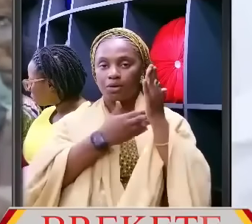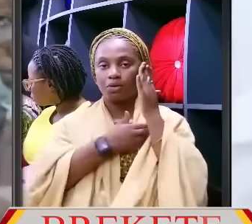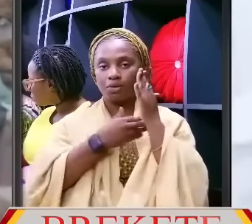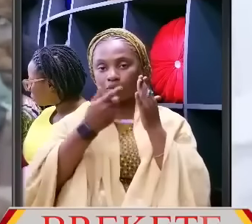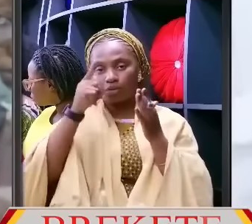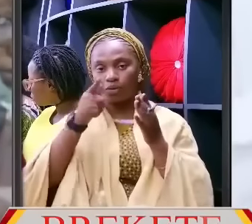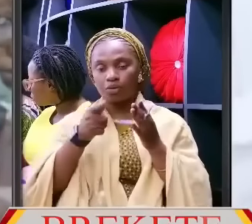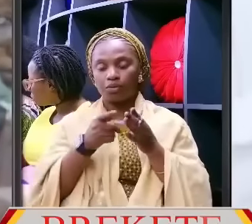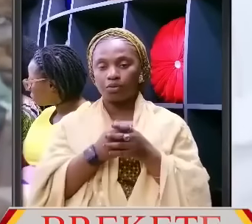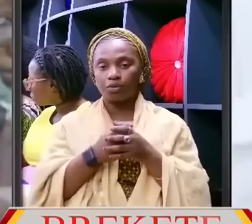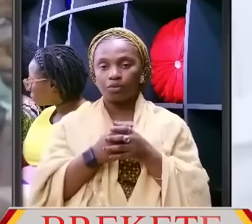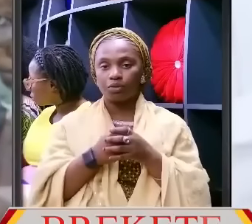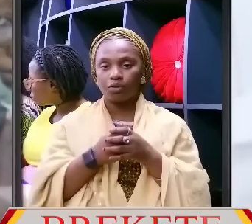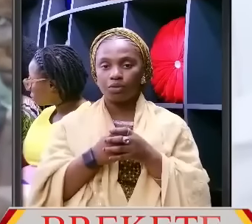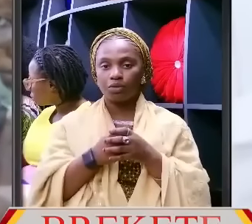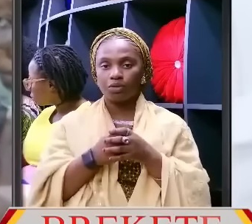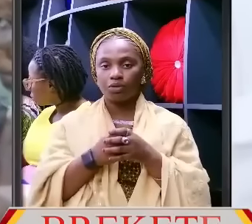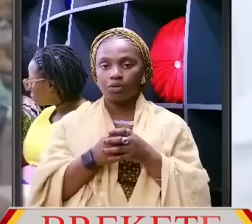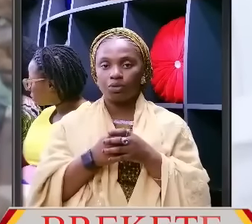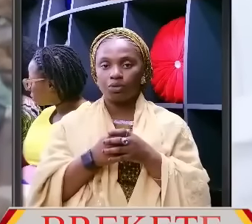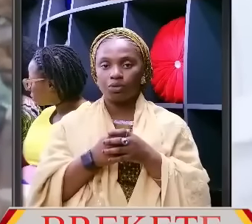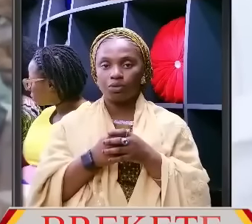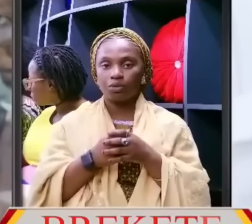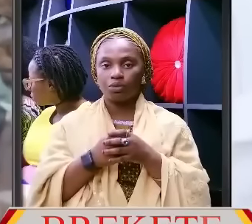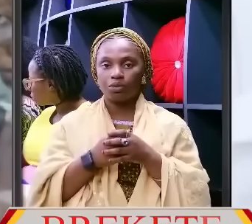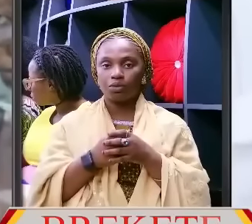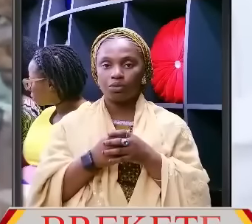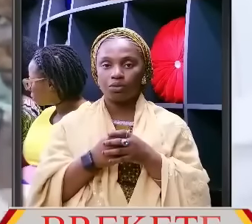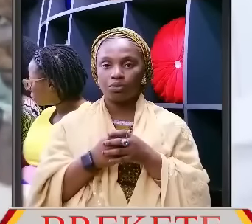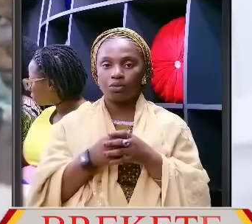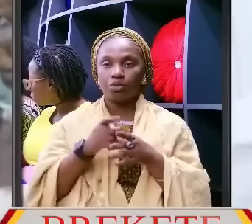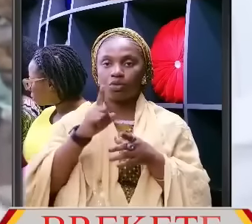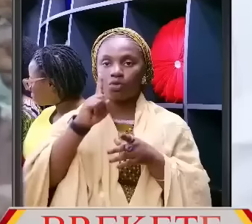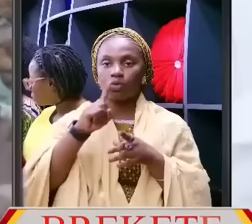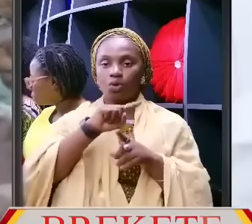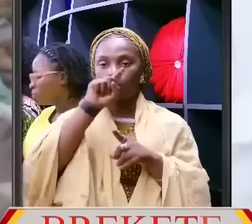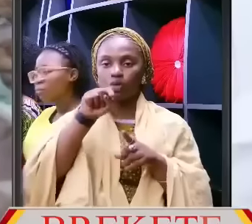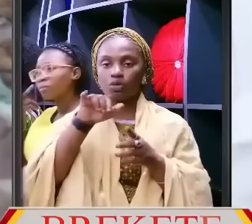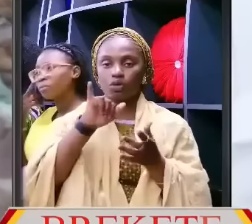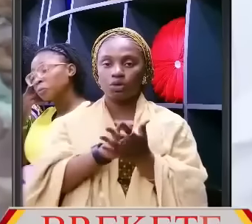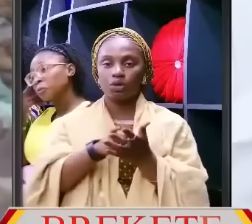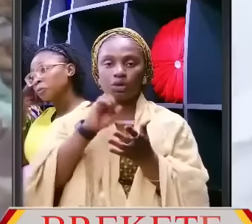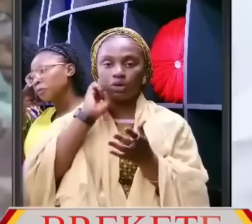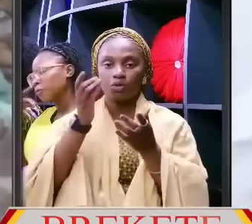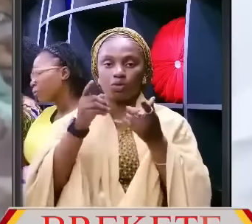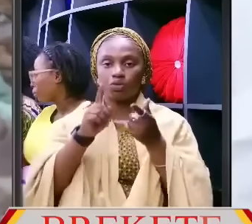be his fault. Oh Bonnie Queen to know. Say one question we go ask him now.